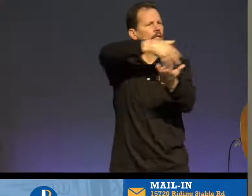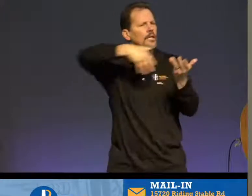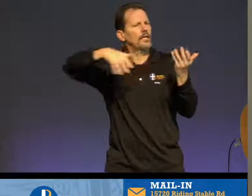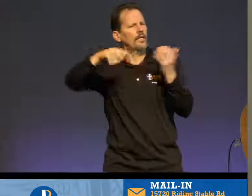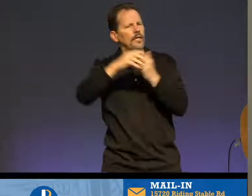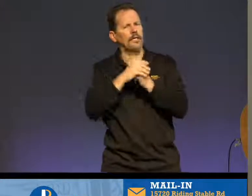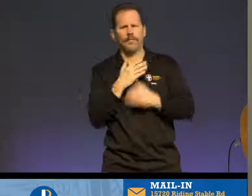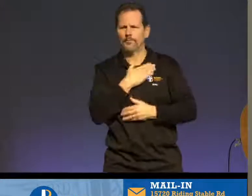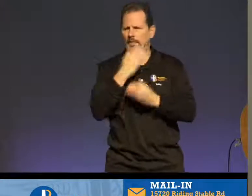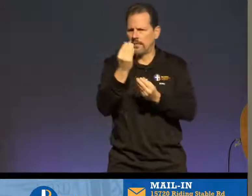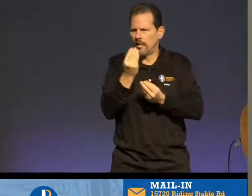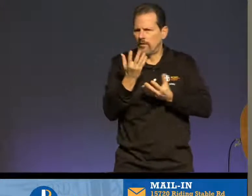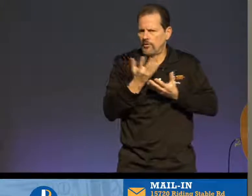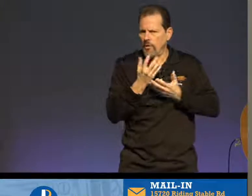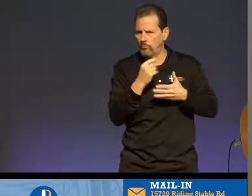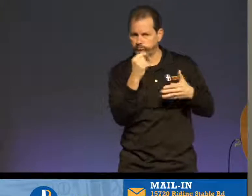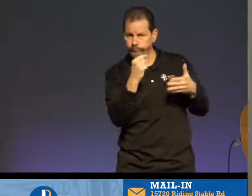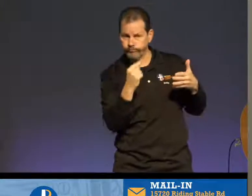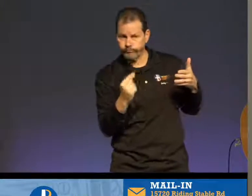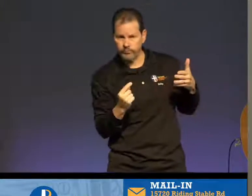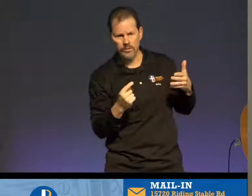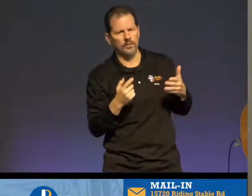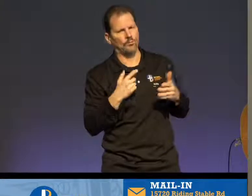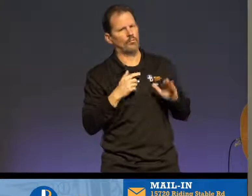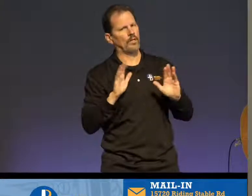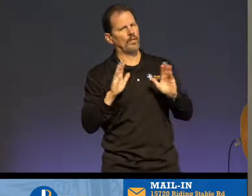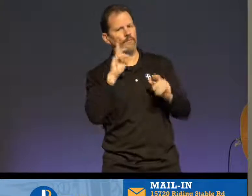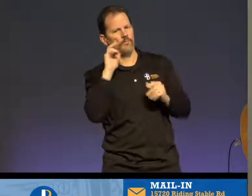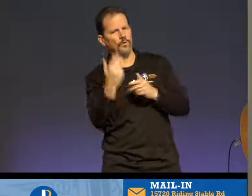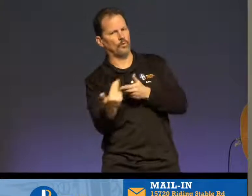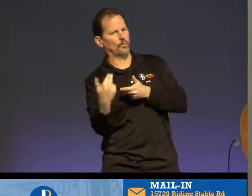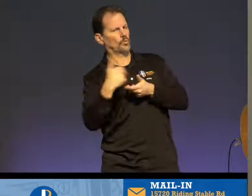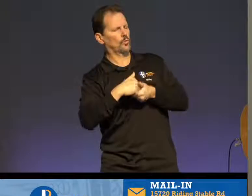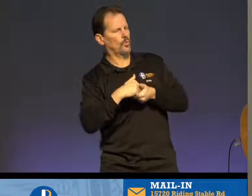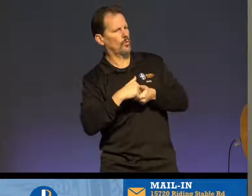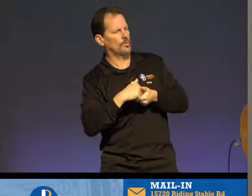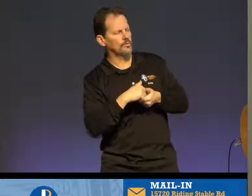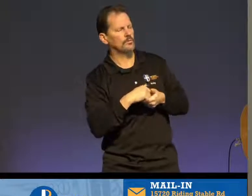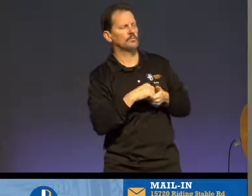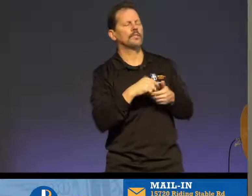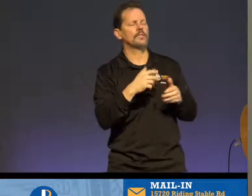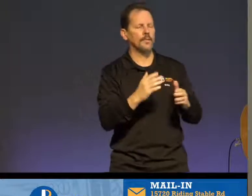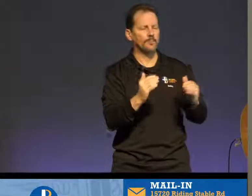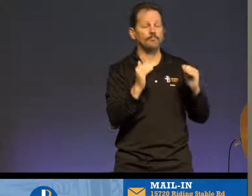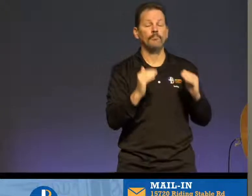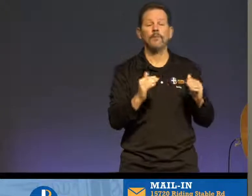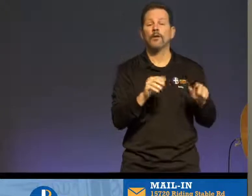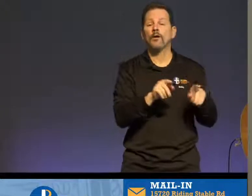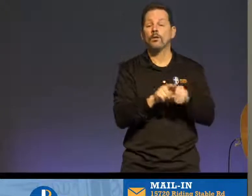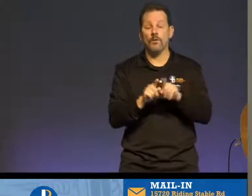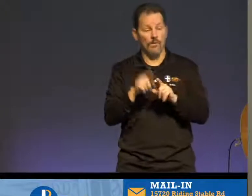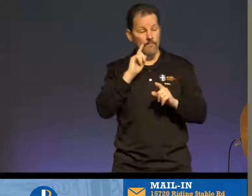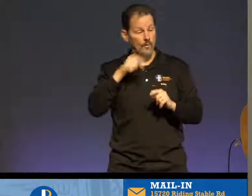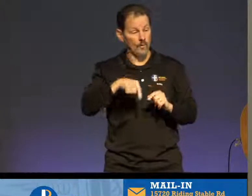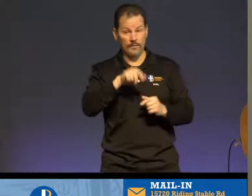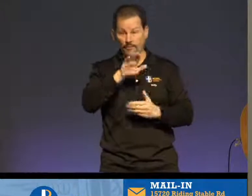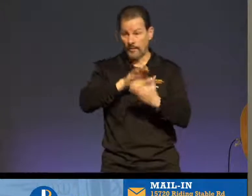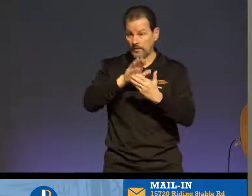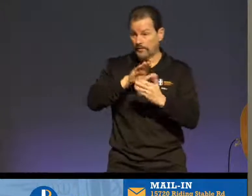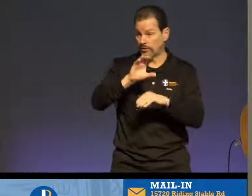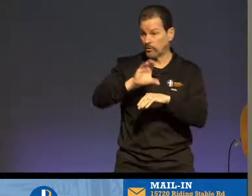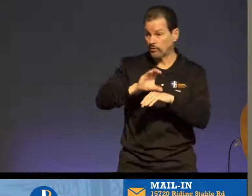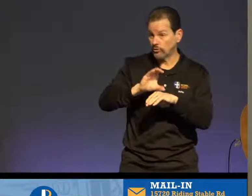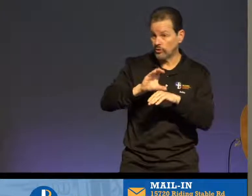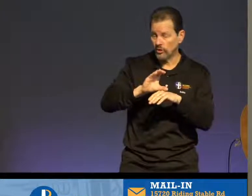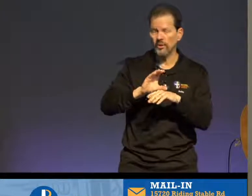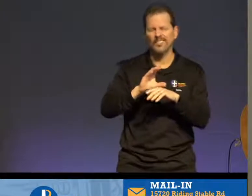great place for you to fit in on our team. The other thing I want to mention is we're having people register for